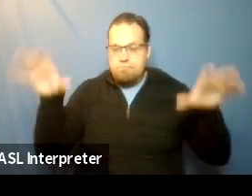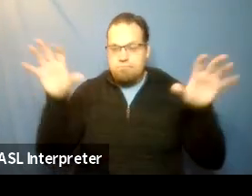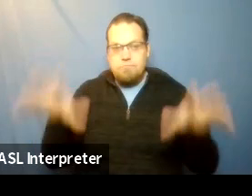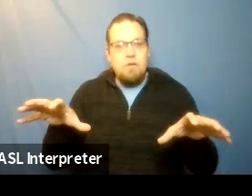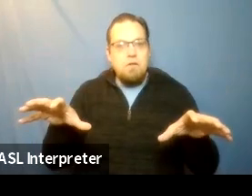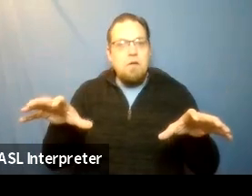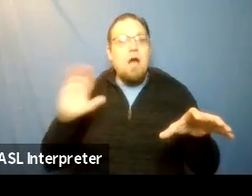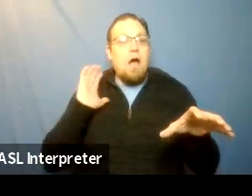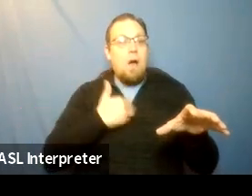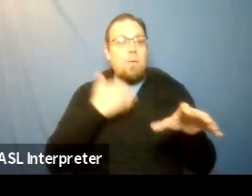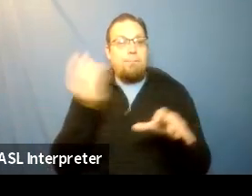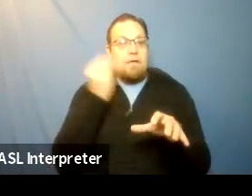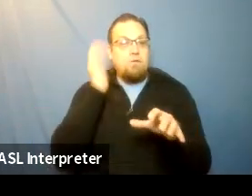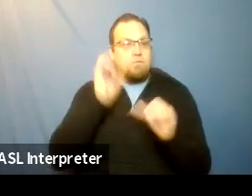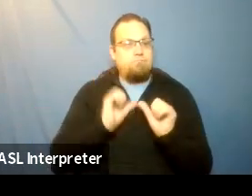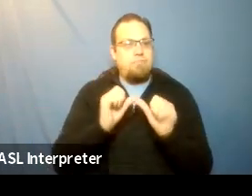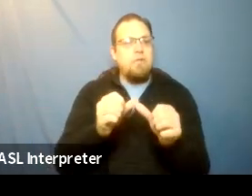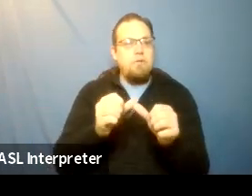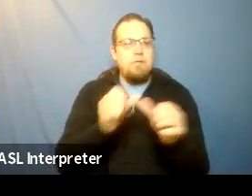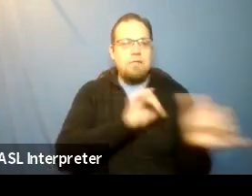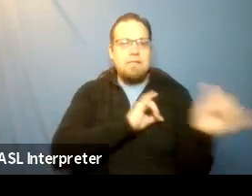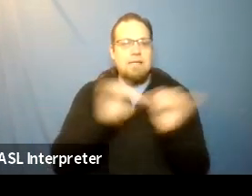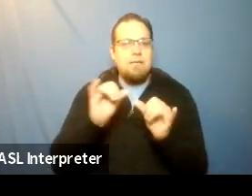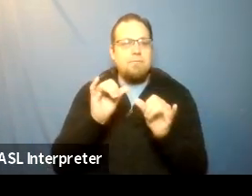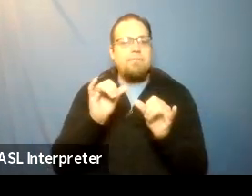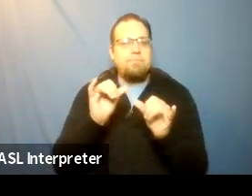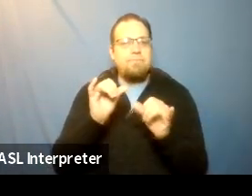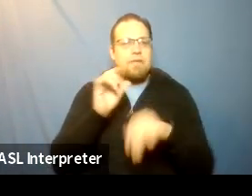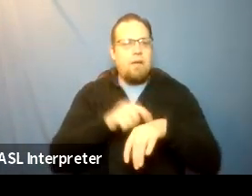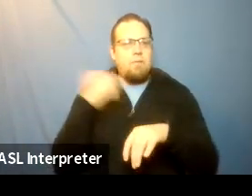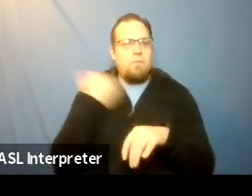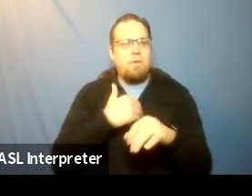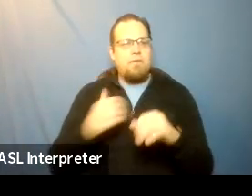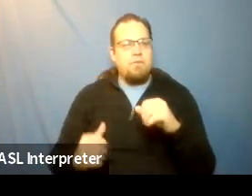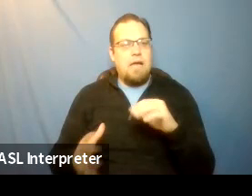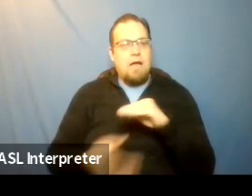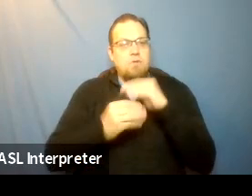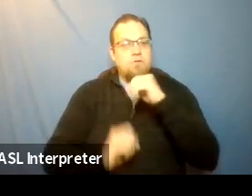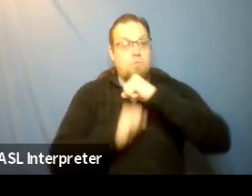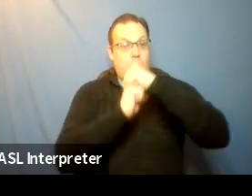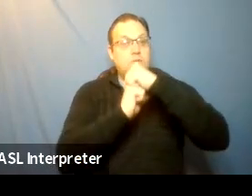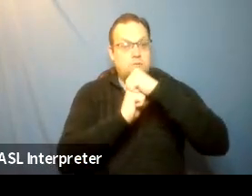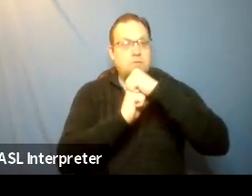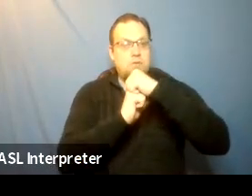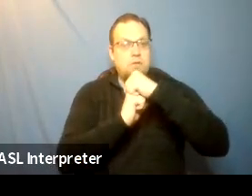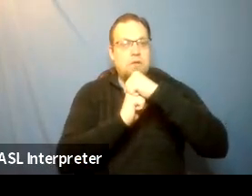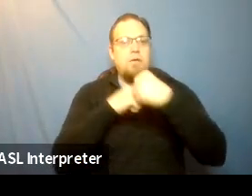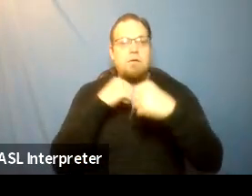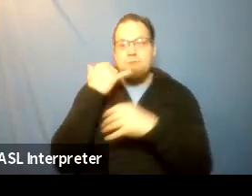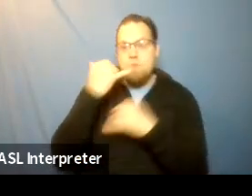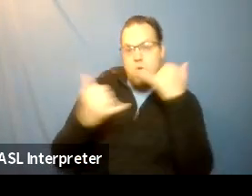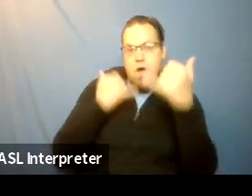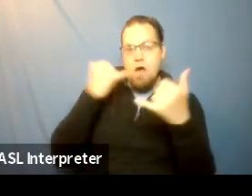Again, our Mondays will continue to be a time that we try to get extra support, make phone calls